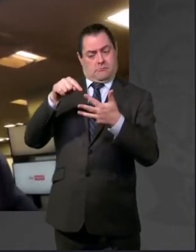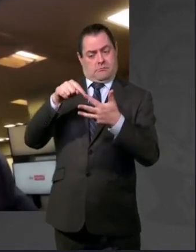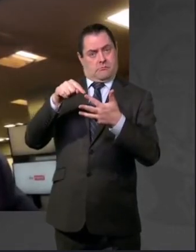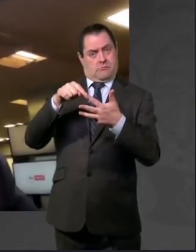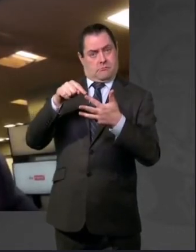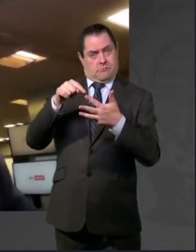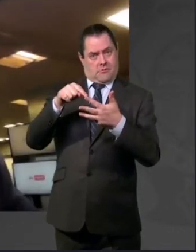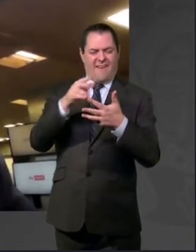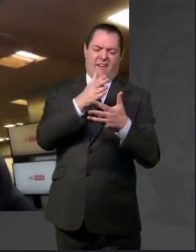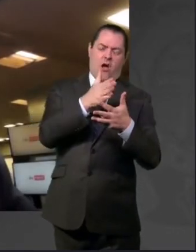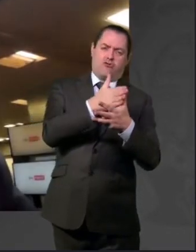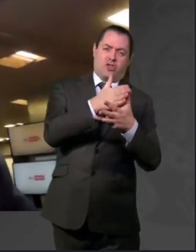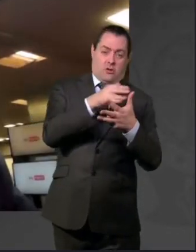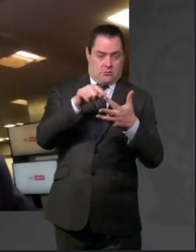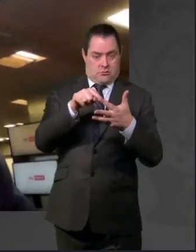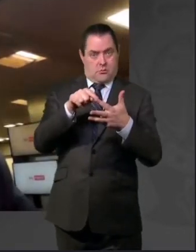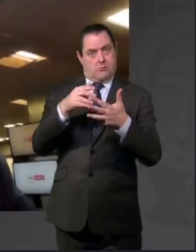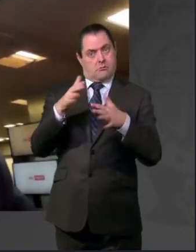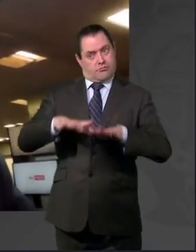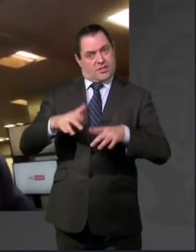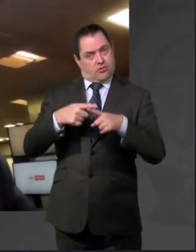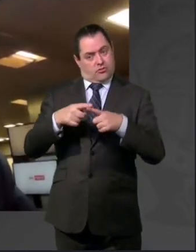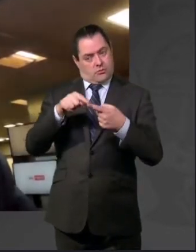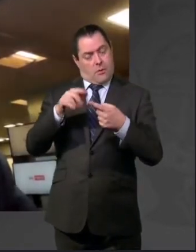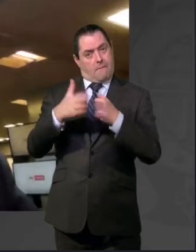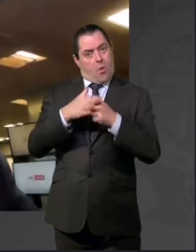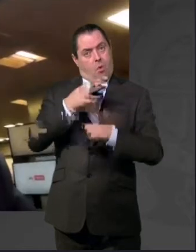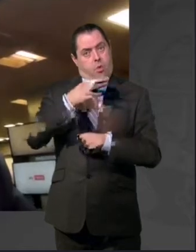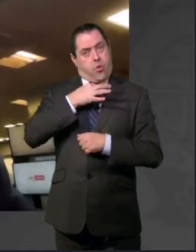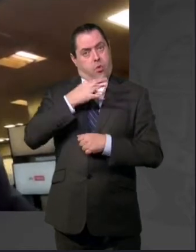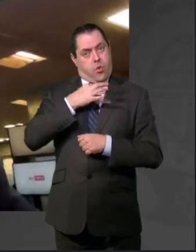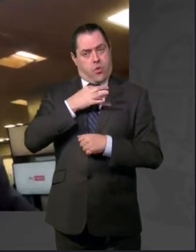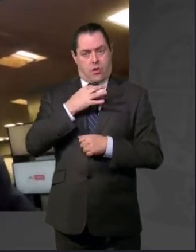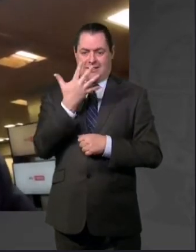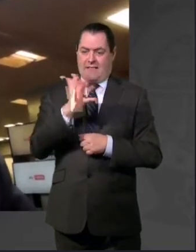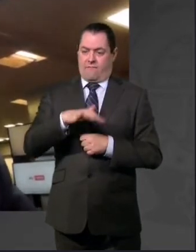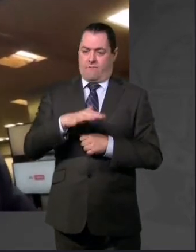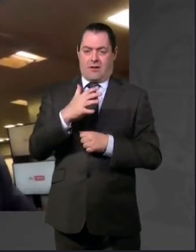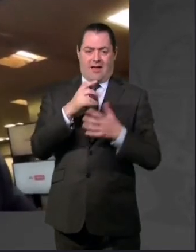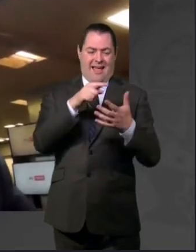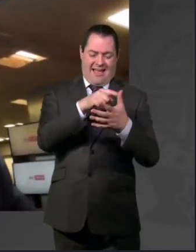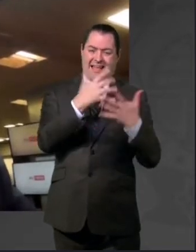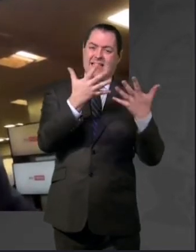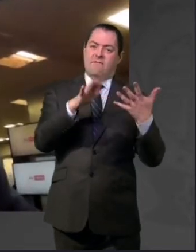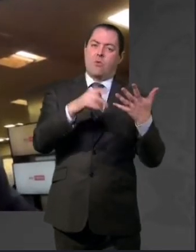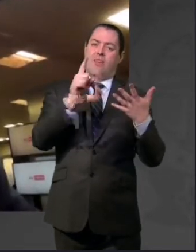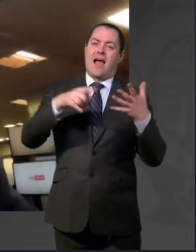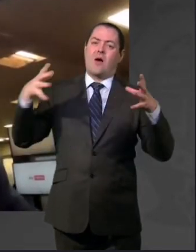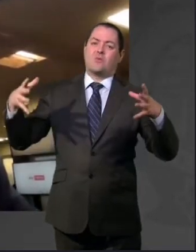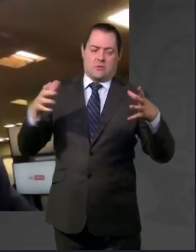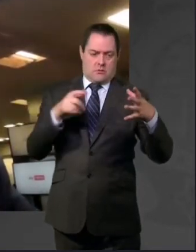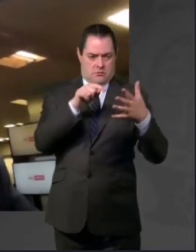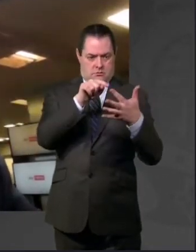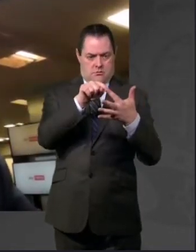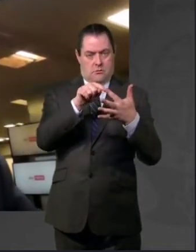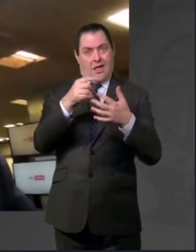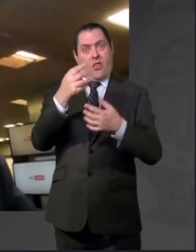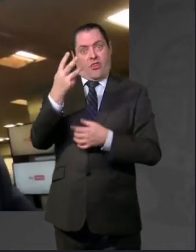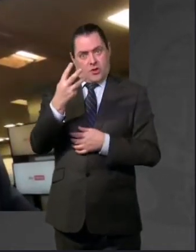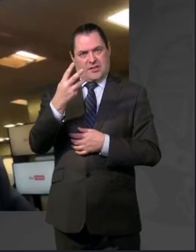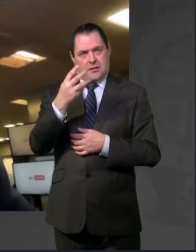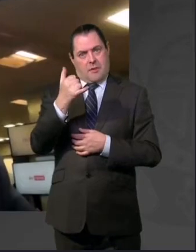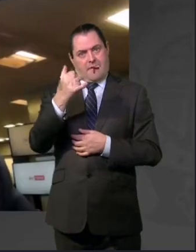really right that there are more people out and about than during the first wave, and that the rules are more lax? Is there not more that you could be doing to keep people safe,